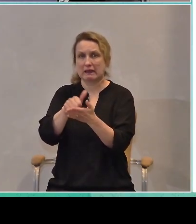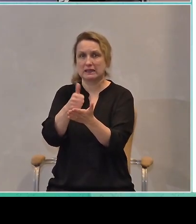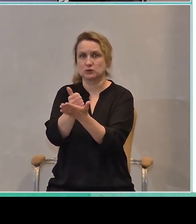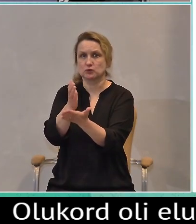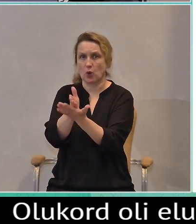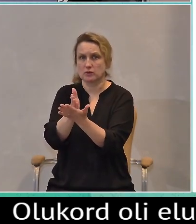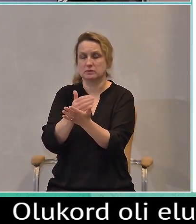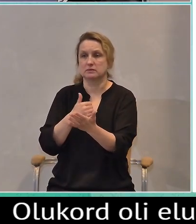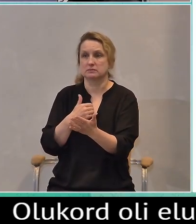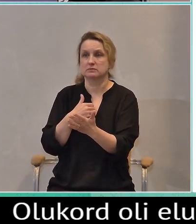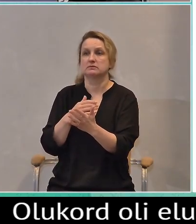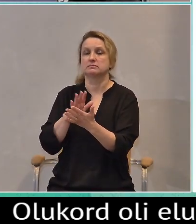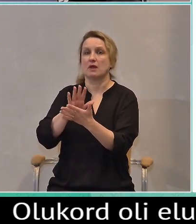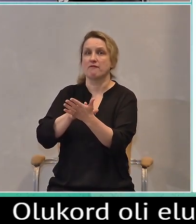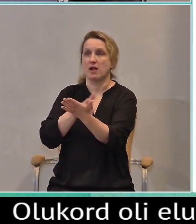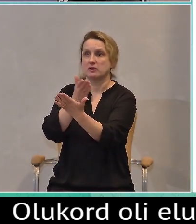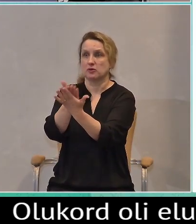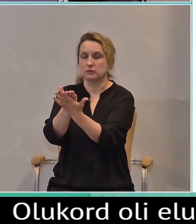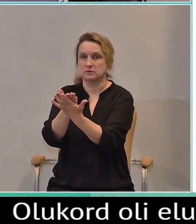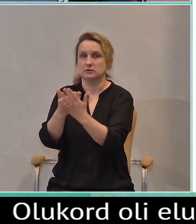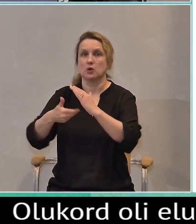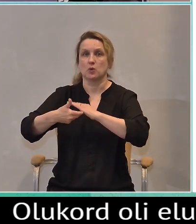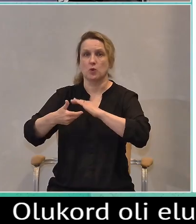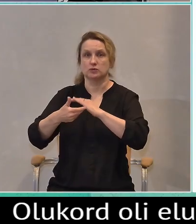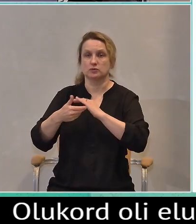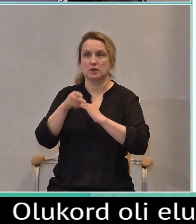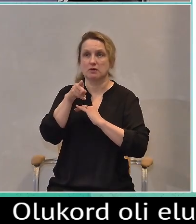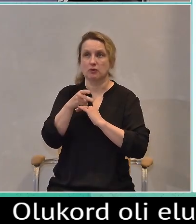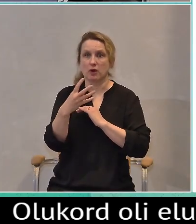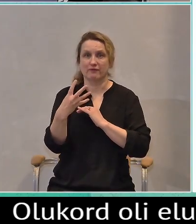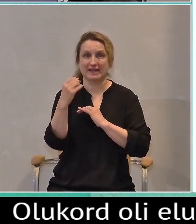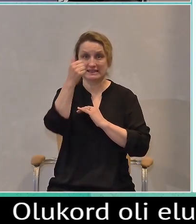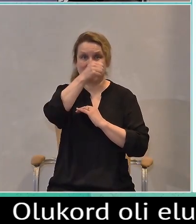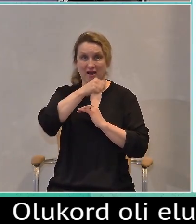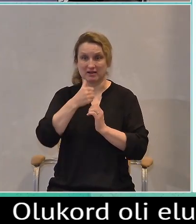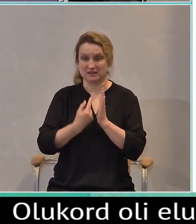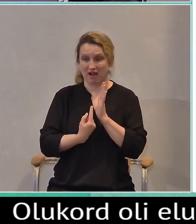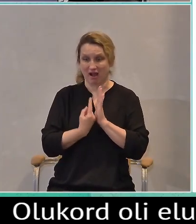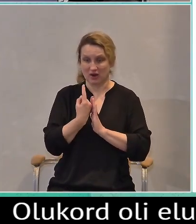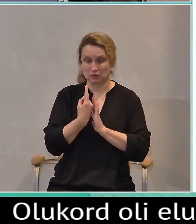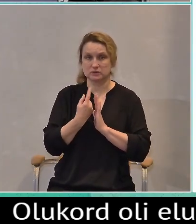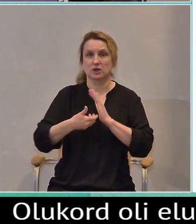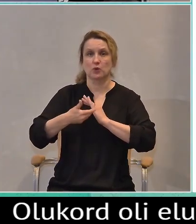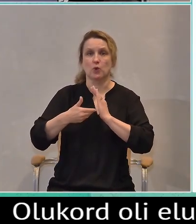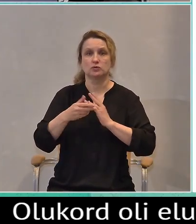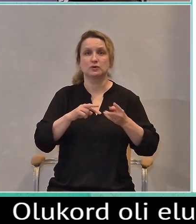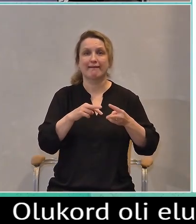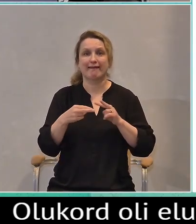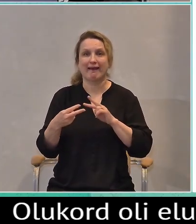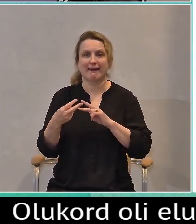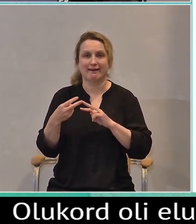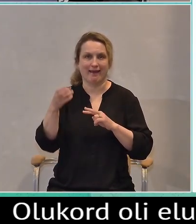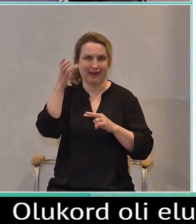My partner told me that I should approach the rare disease center of the Tartu University